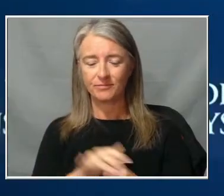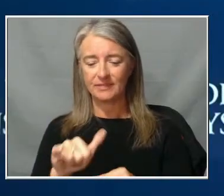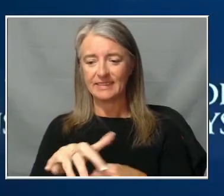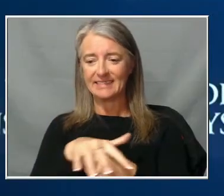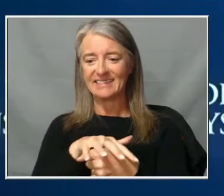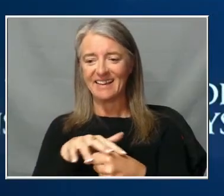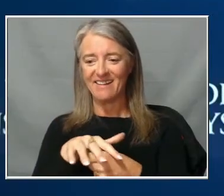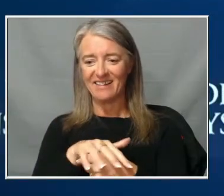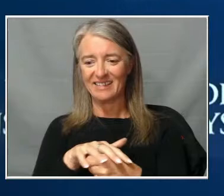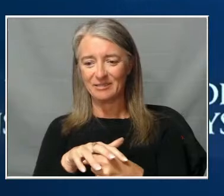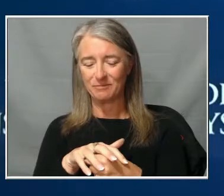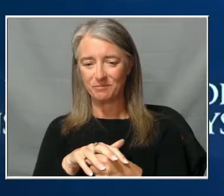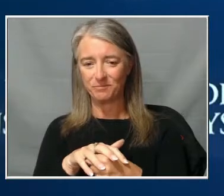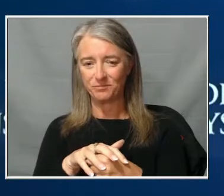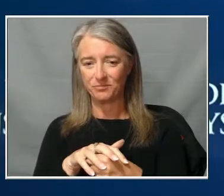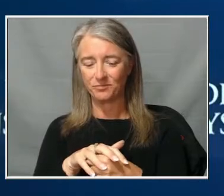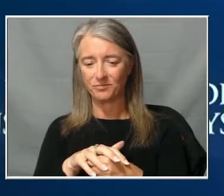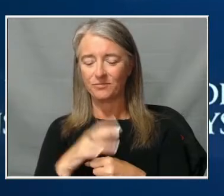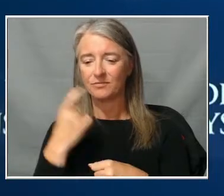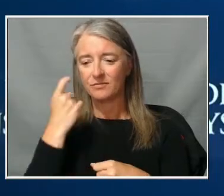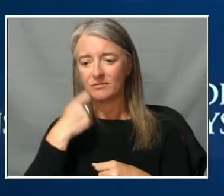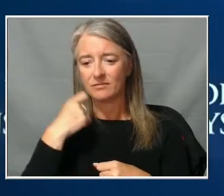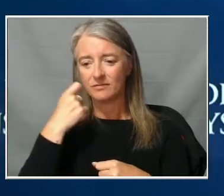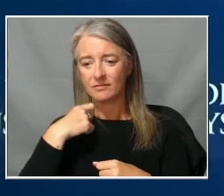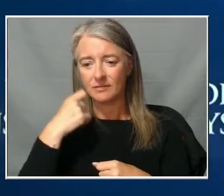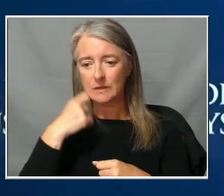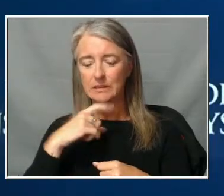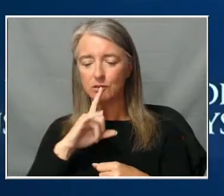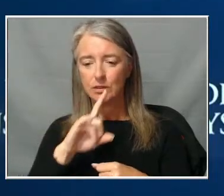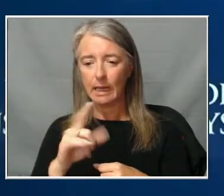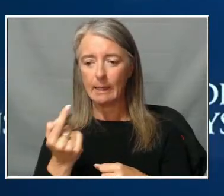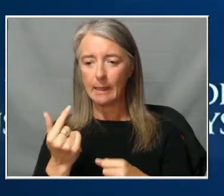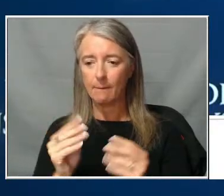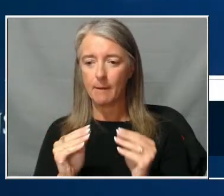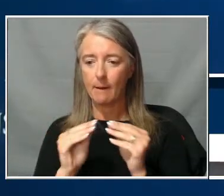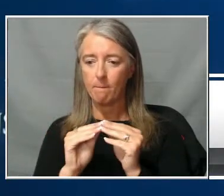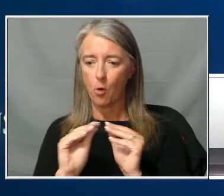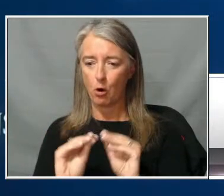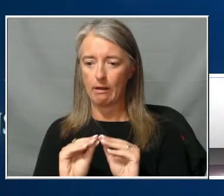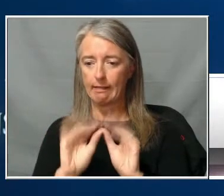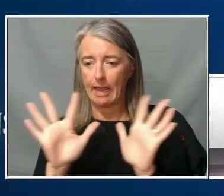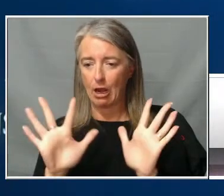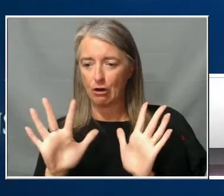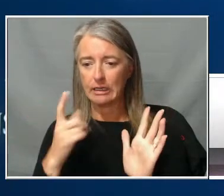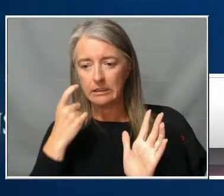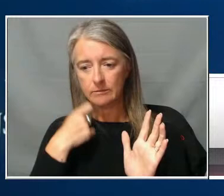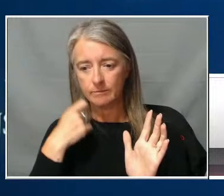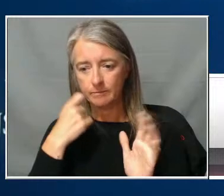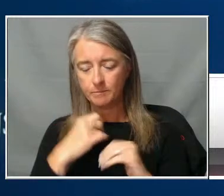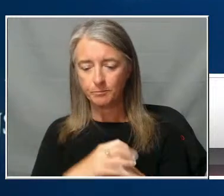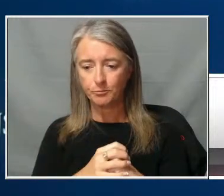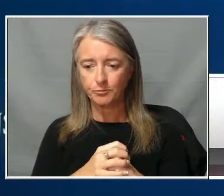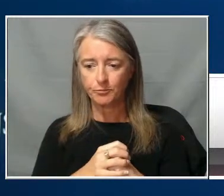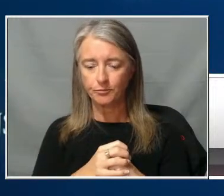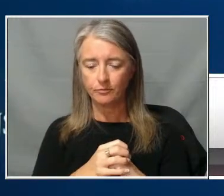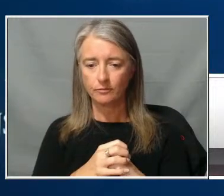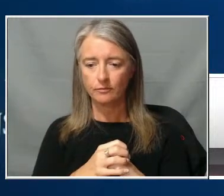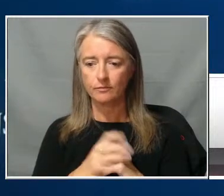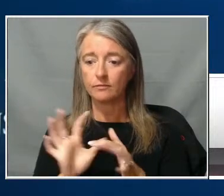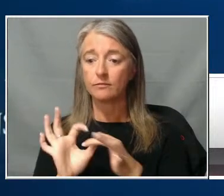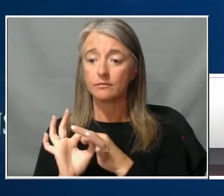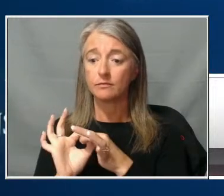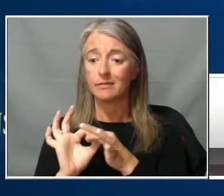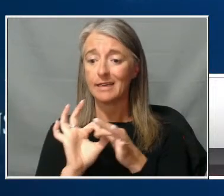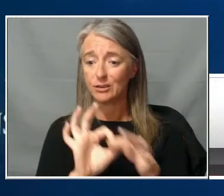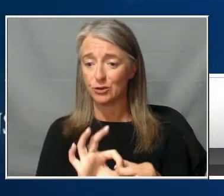think recently there's been a little bit more clarity on. Okay. And it has to do with a lot of the